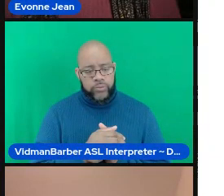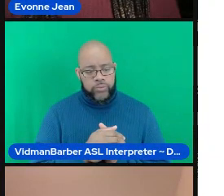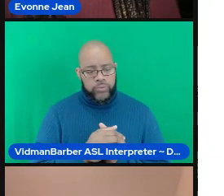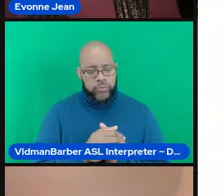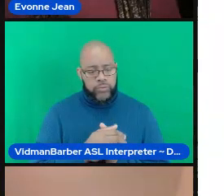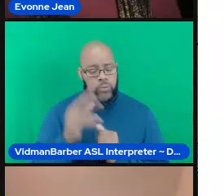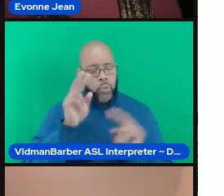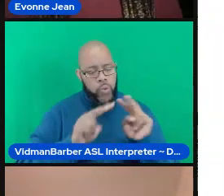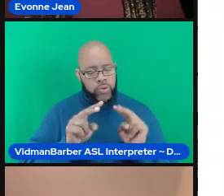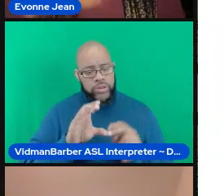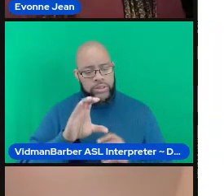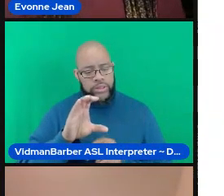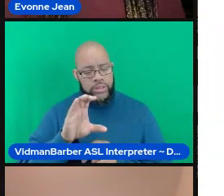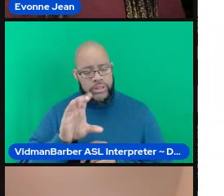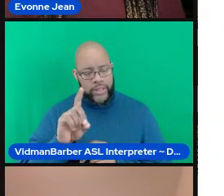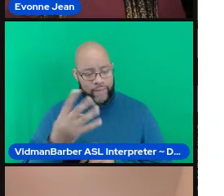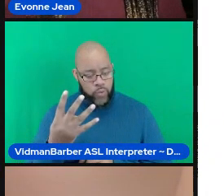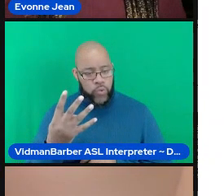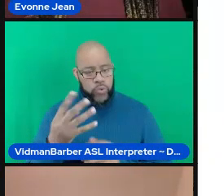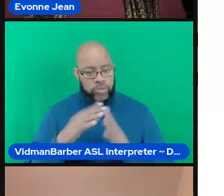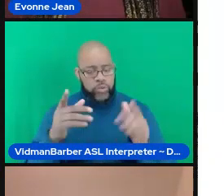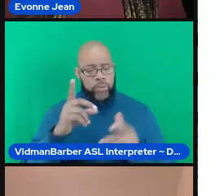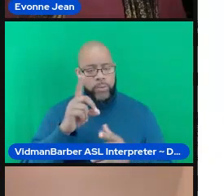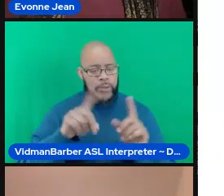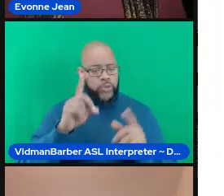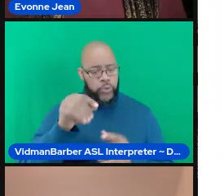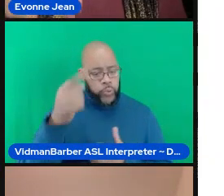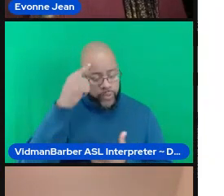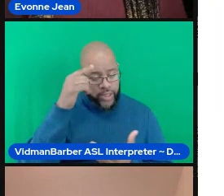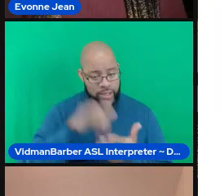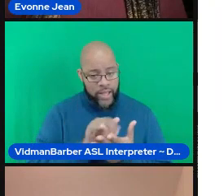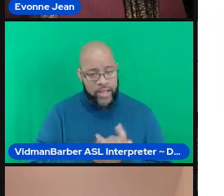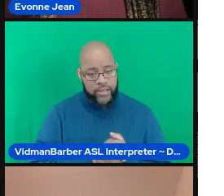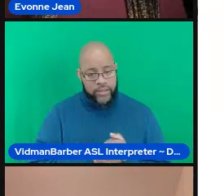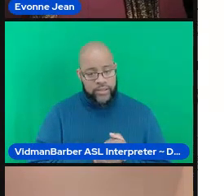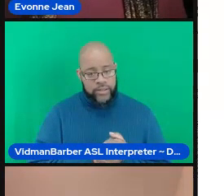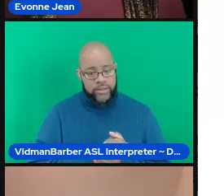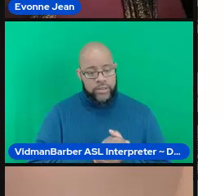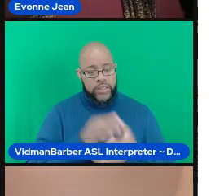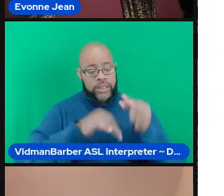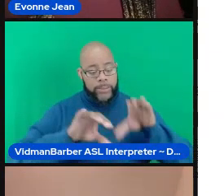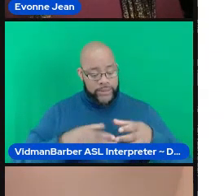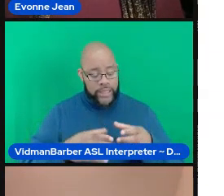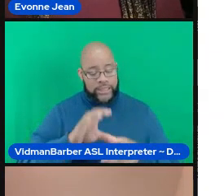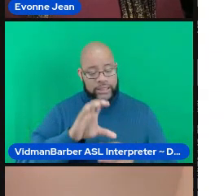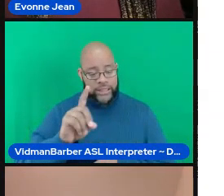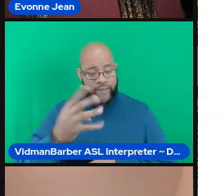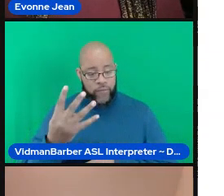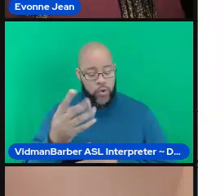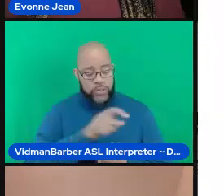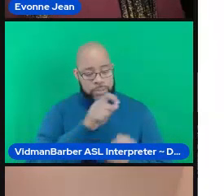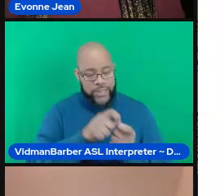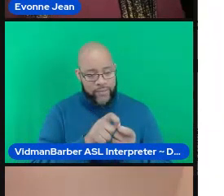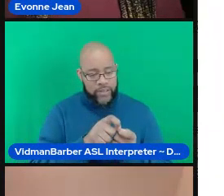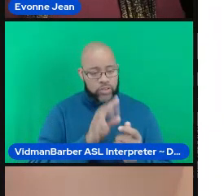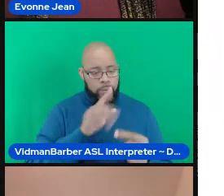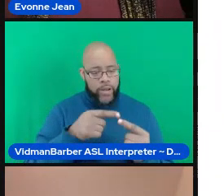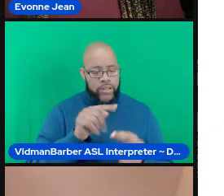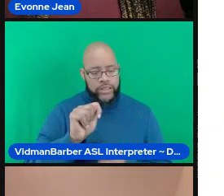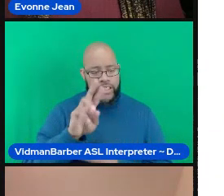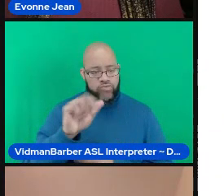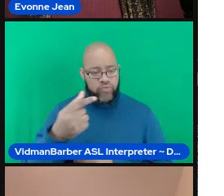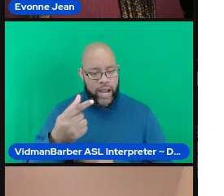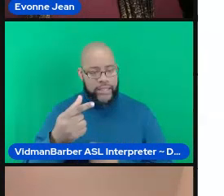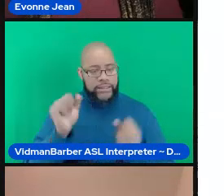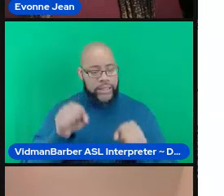looked at CD4s in general, but do you think that subsets of CD4, I'm specifically talking about Tregs, can